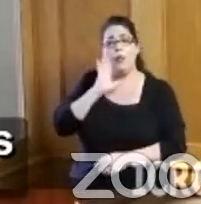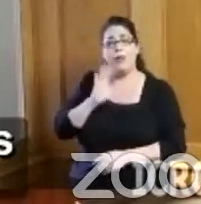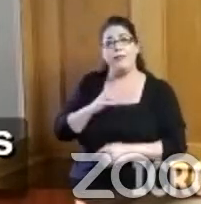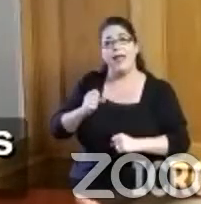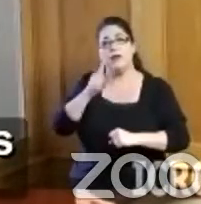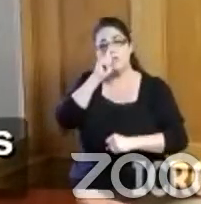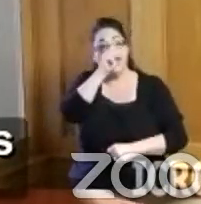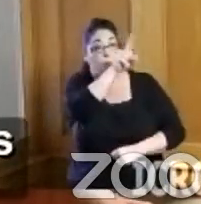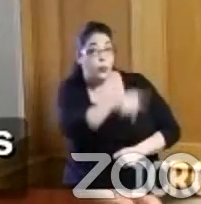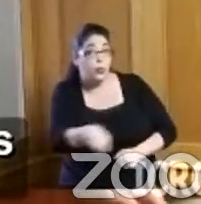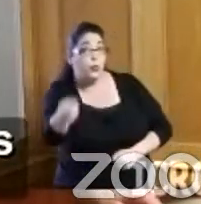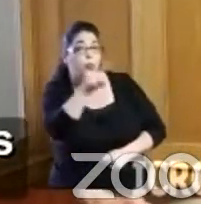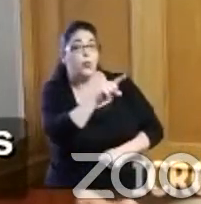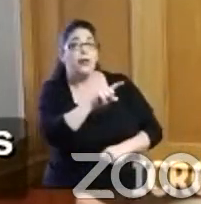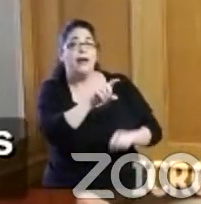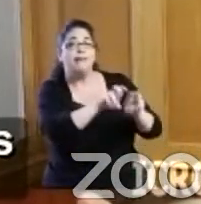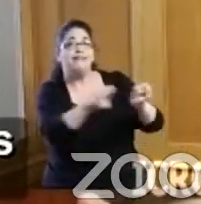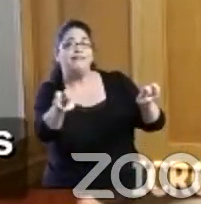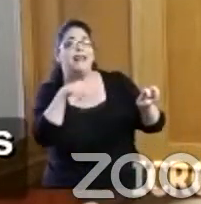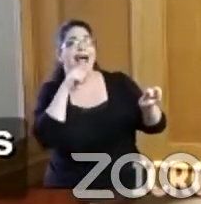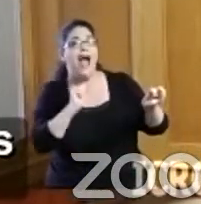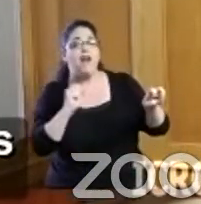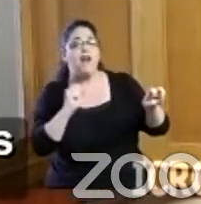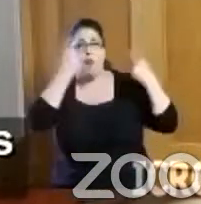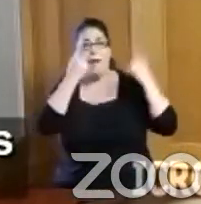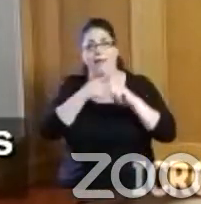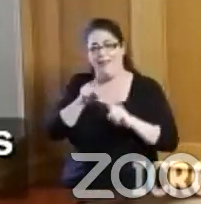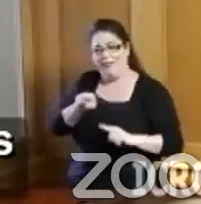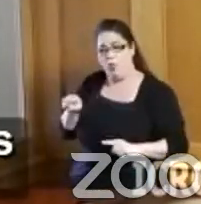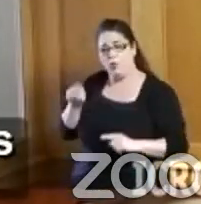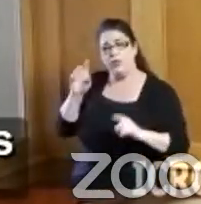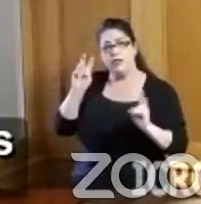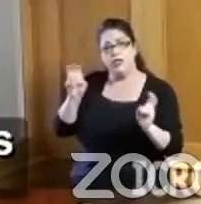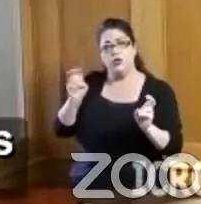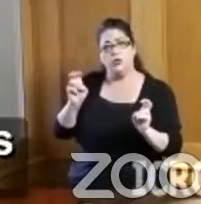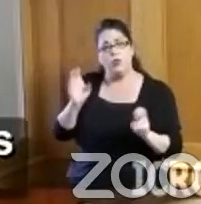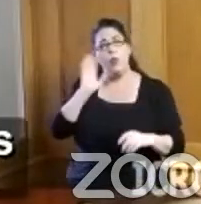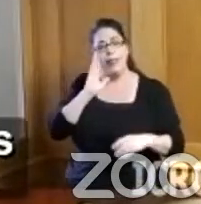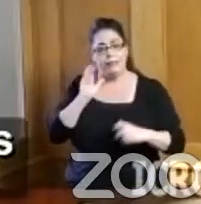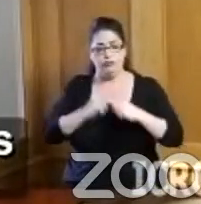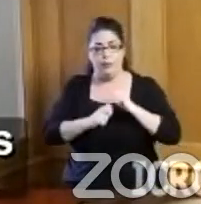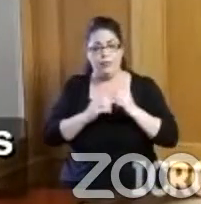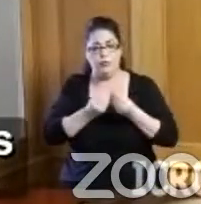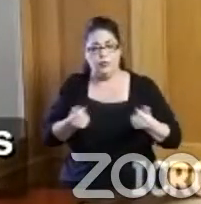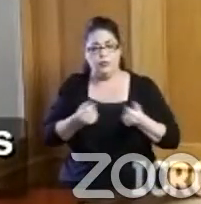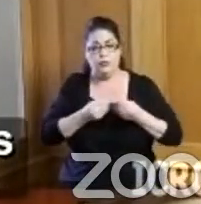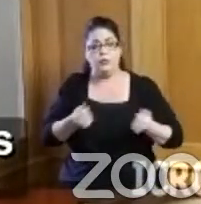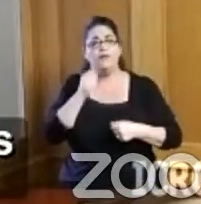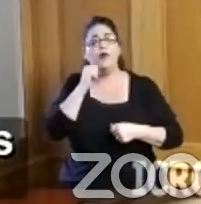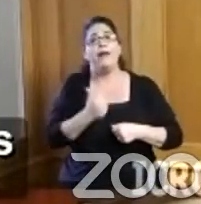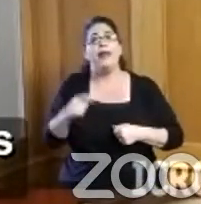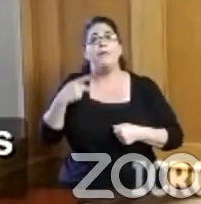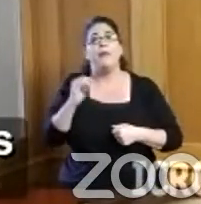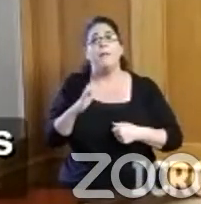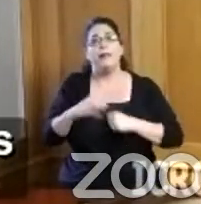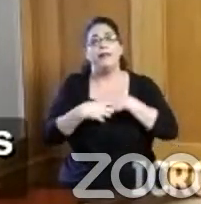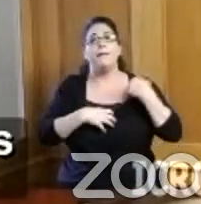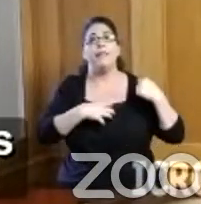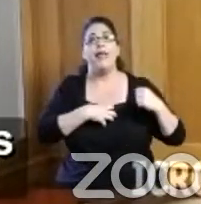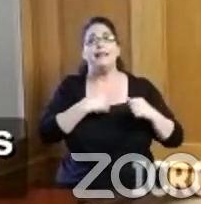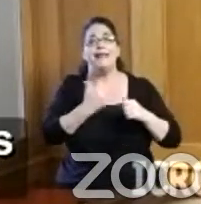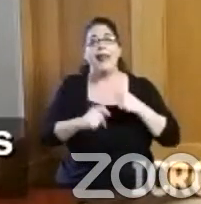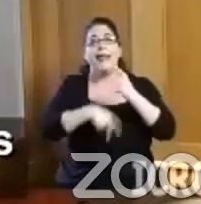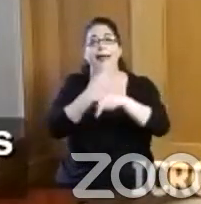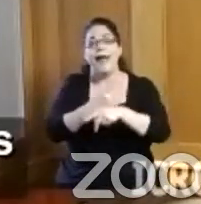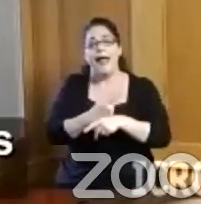you, the county commissioners, from dealing with these issues, as it will serve as a troubleshooter for any public complaints, bring any issues that